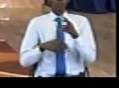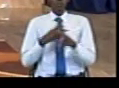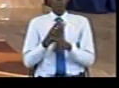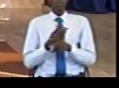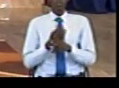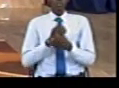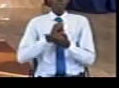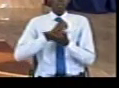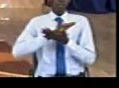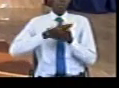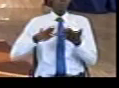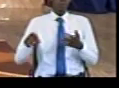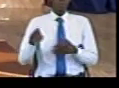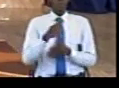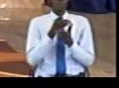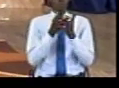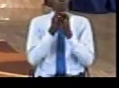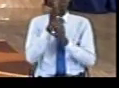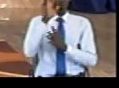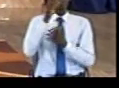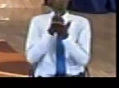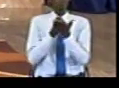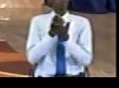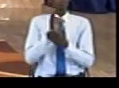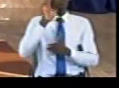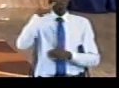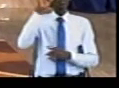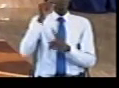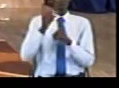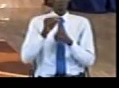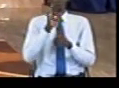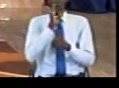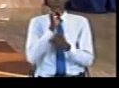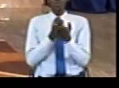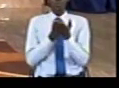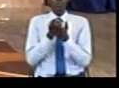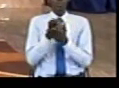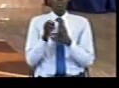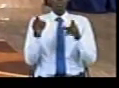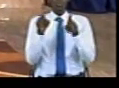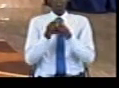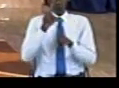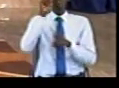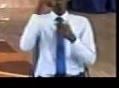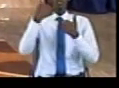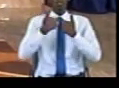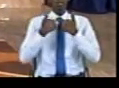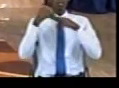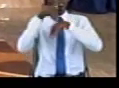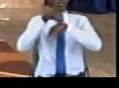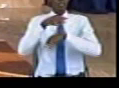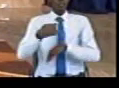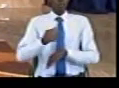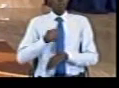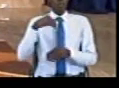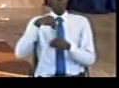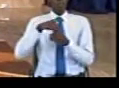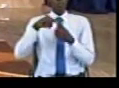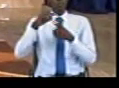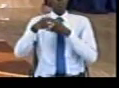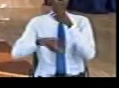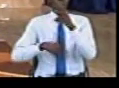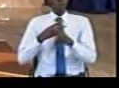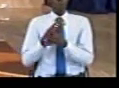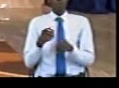them through thy truth. Thy word is truth. As thou hast sent me into the world, even